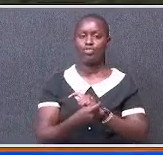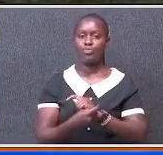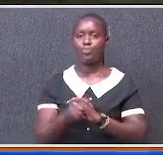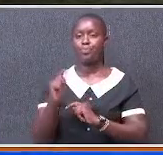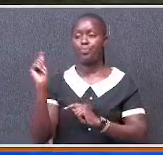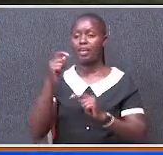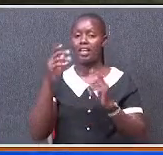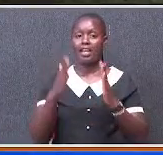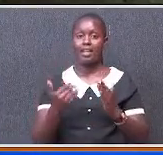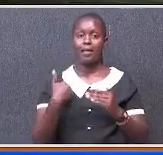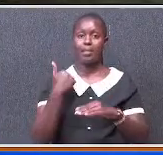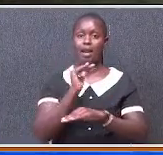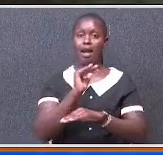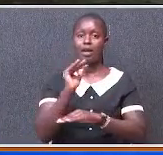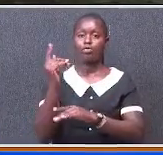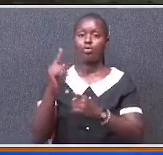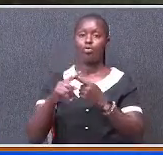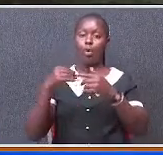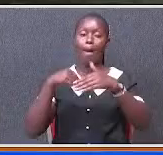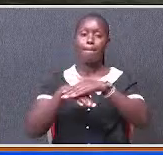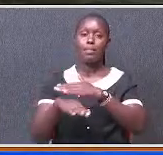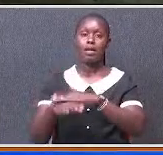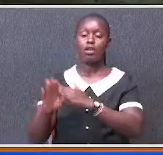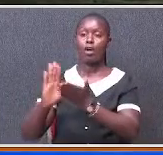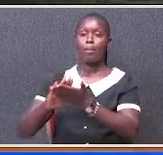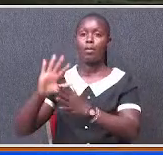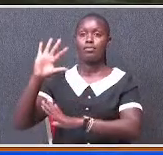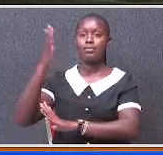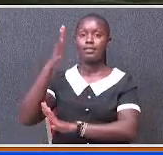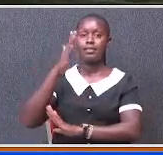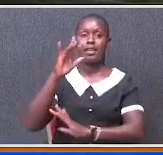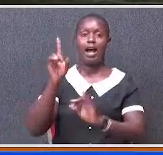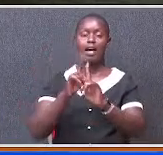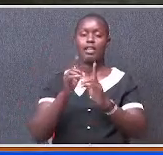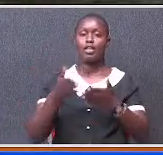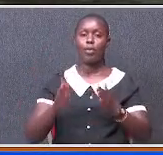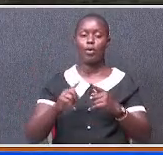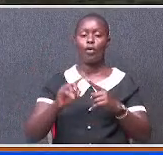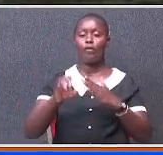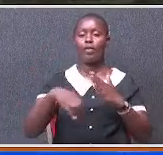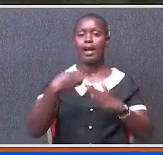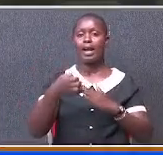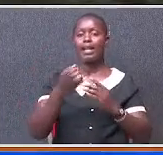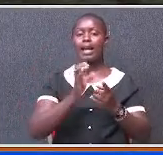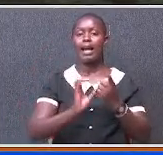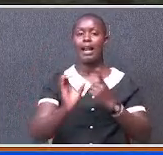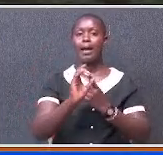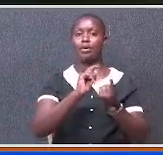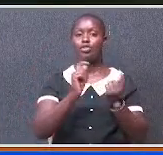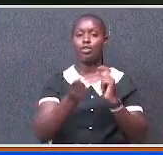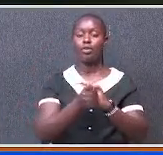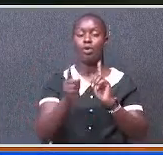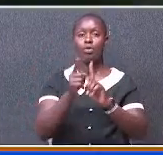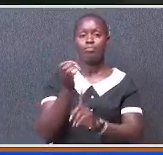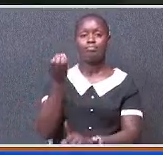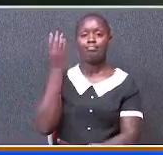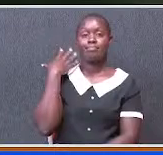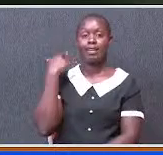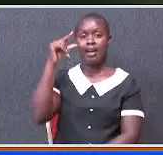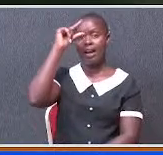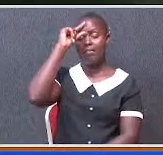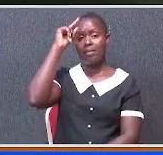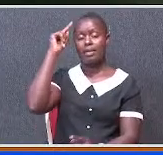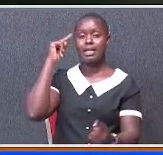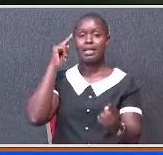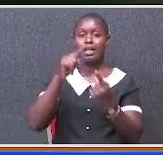Kenyans have been urged to plant more trees as a way of combating the effects of climate change in the country and also realizing the government's target of